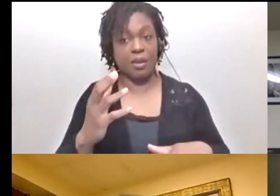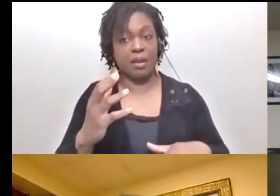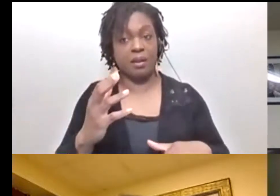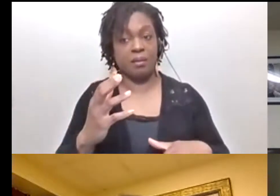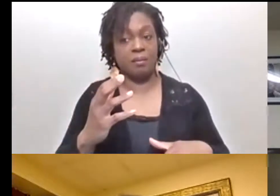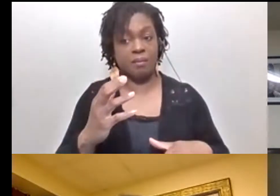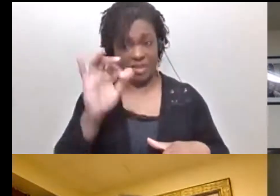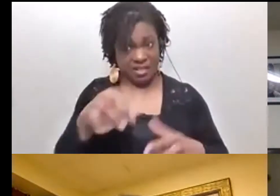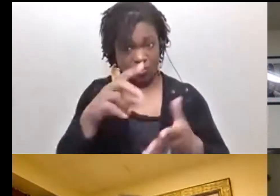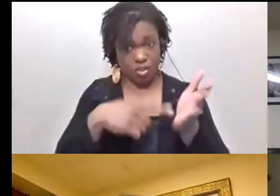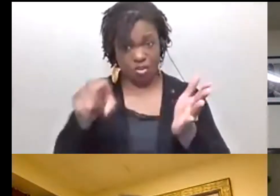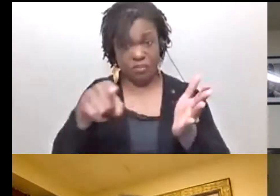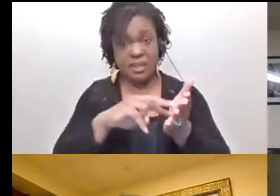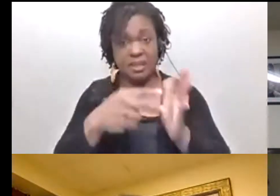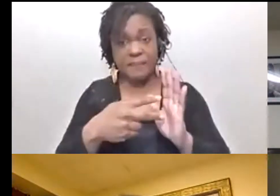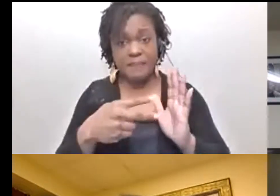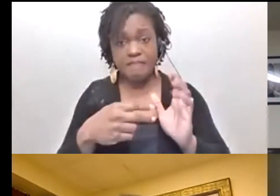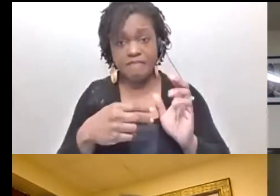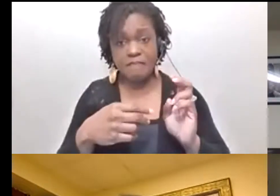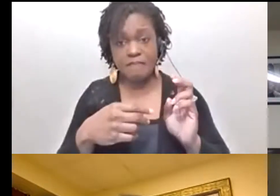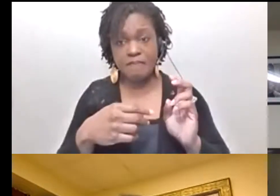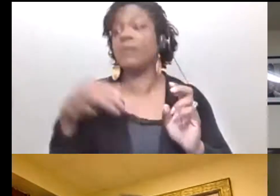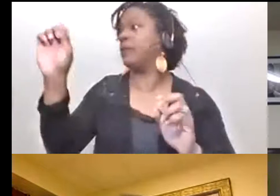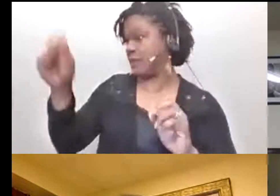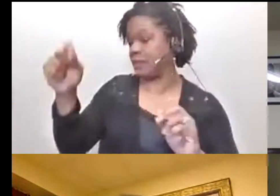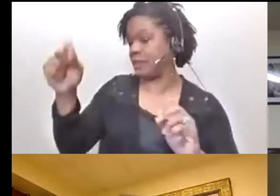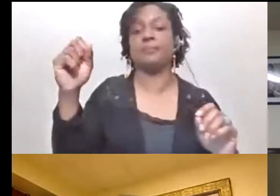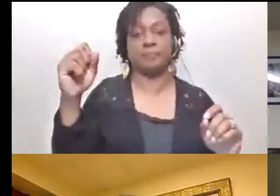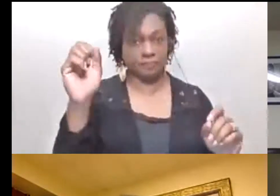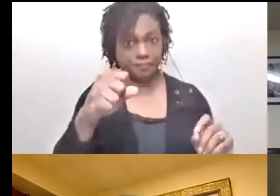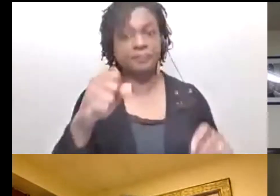is that what you're supporting or? Yes. Okay. Yes.